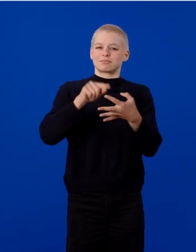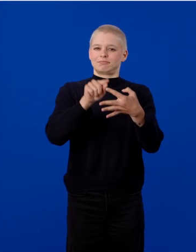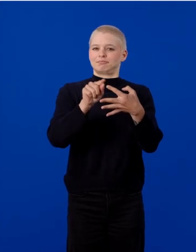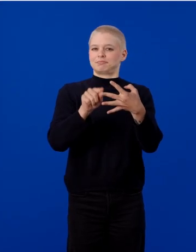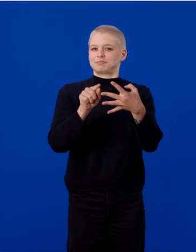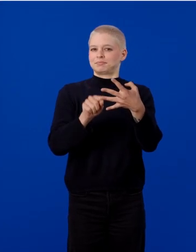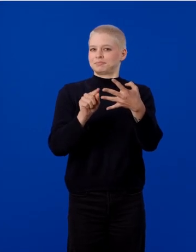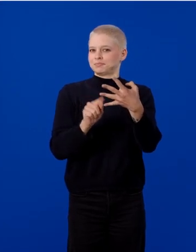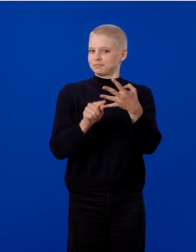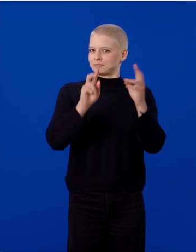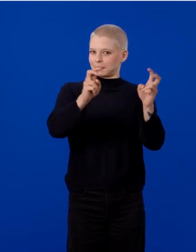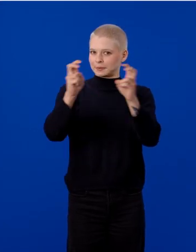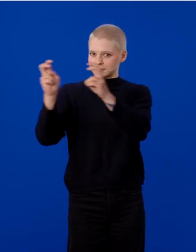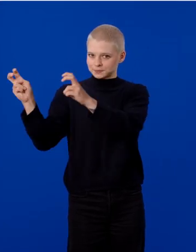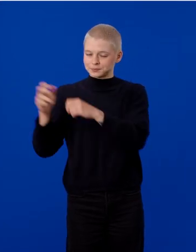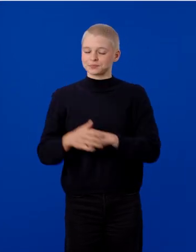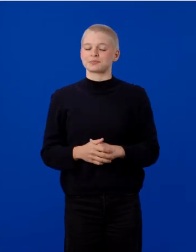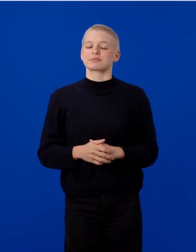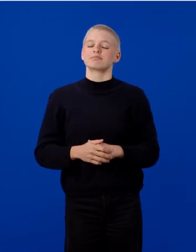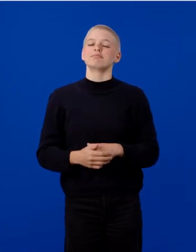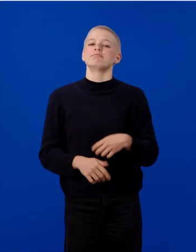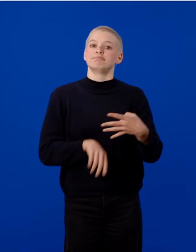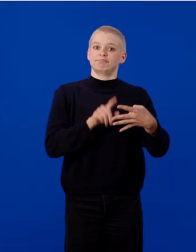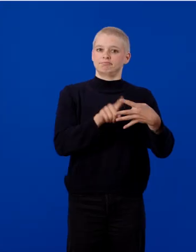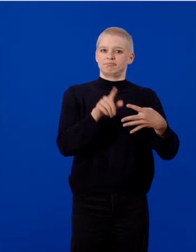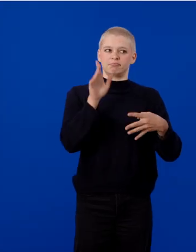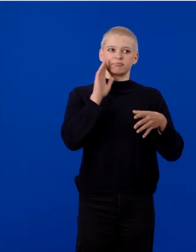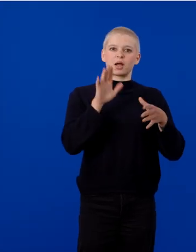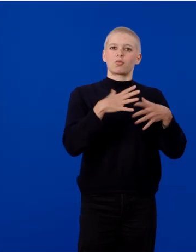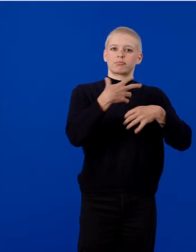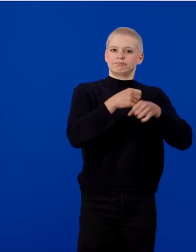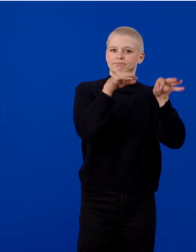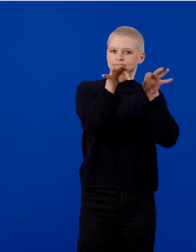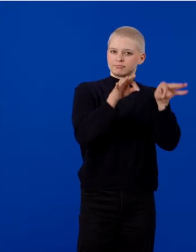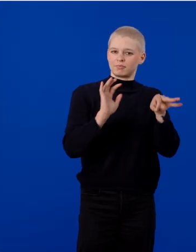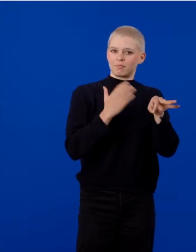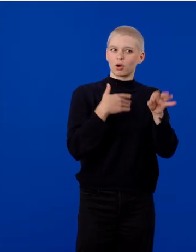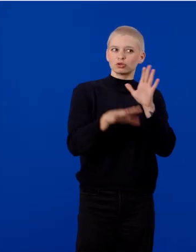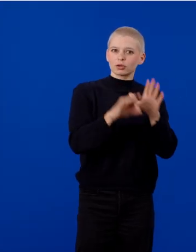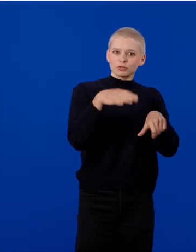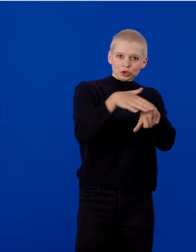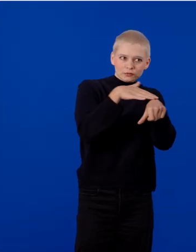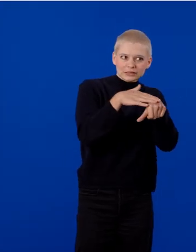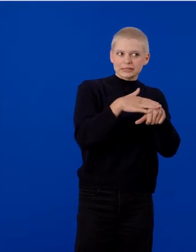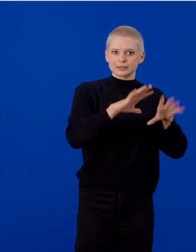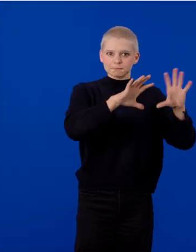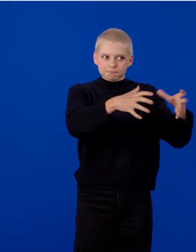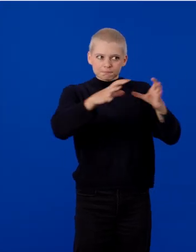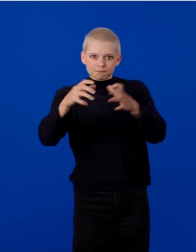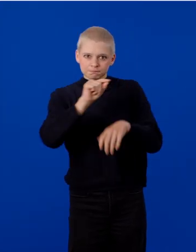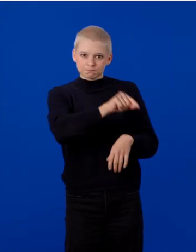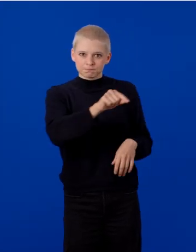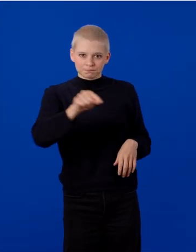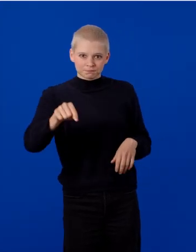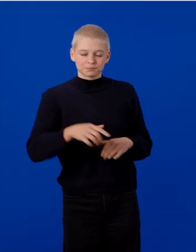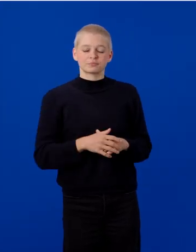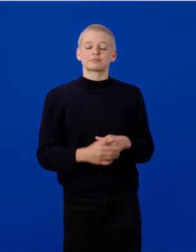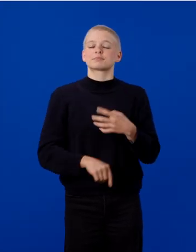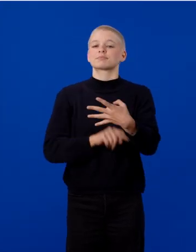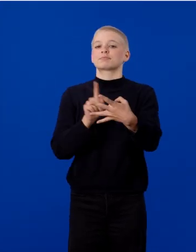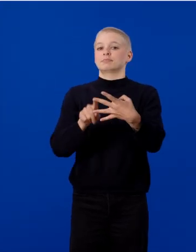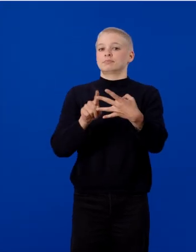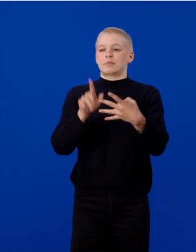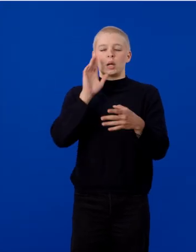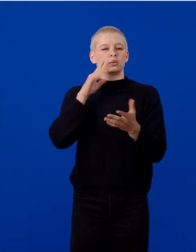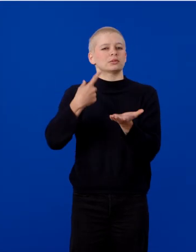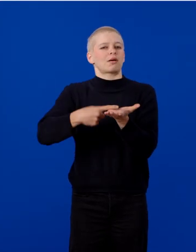topics. First, I'll share an overview of our discovery surfaces and vehicles. Next, I'll discuss our approach